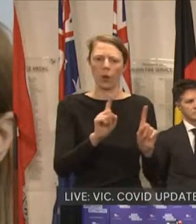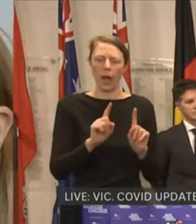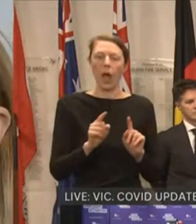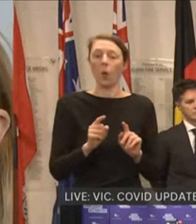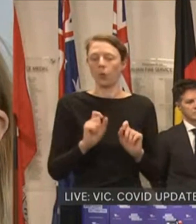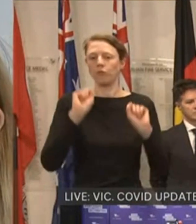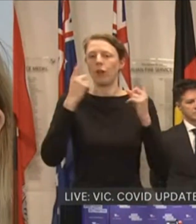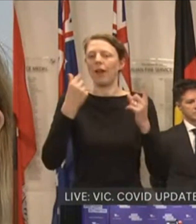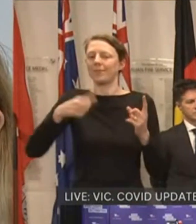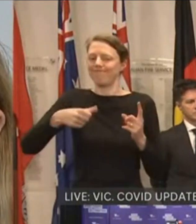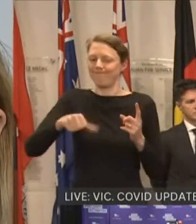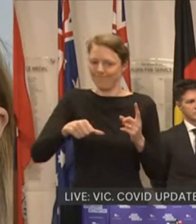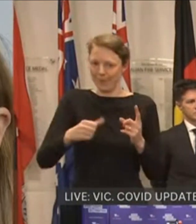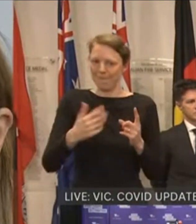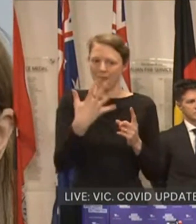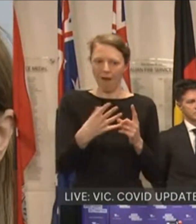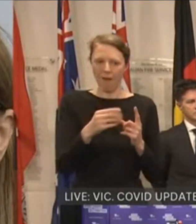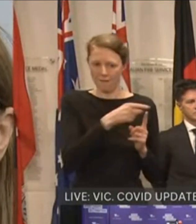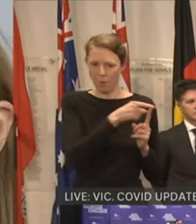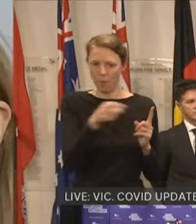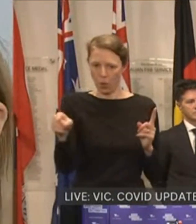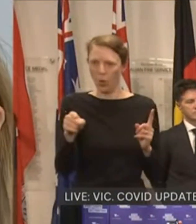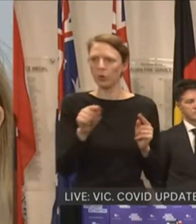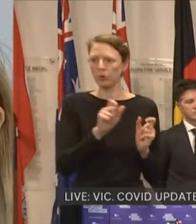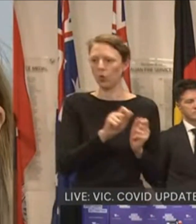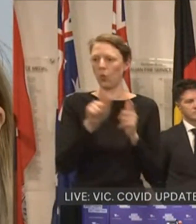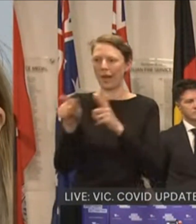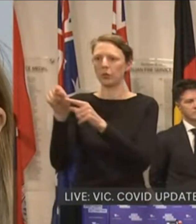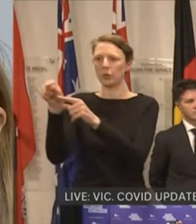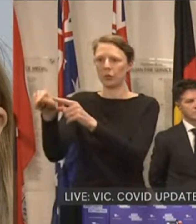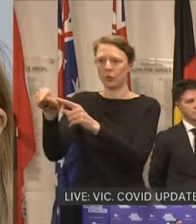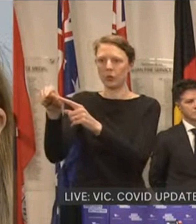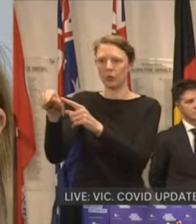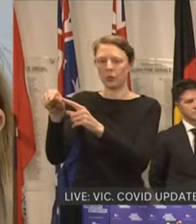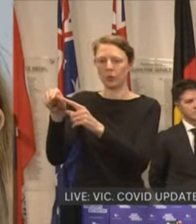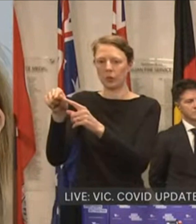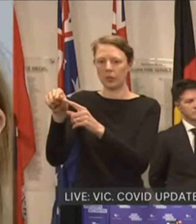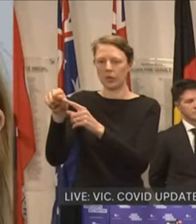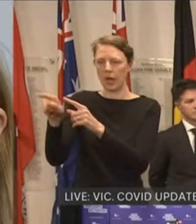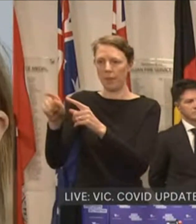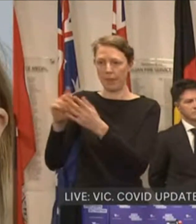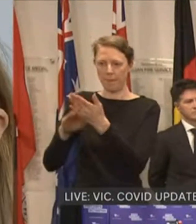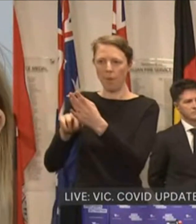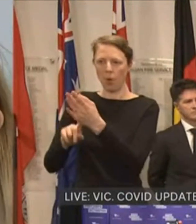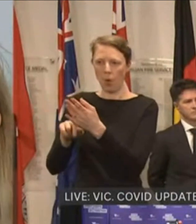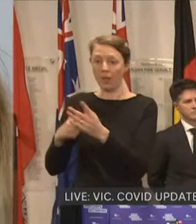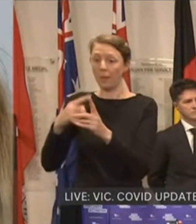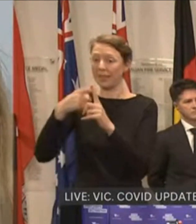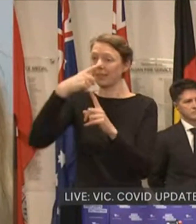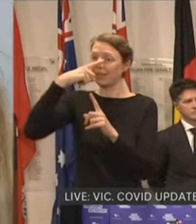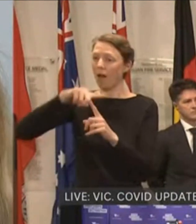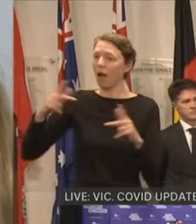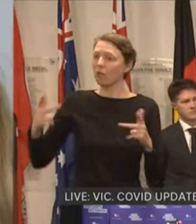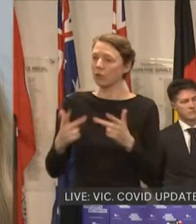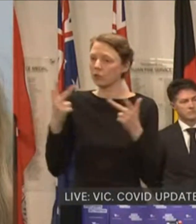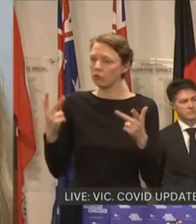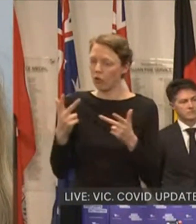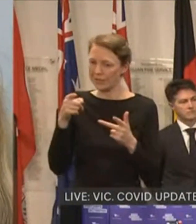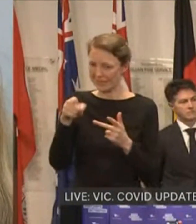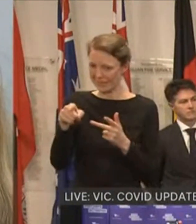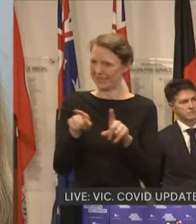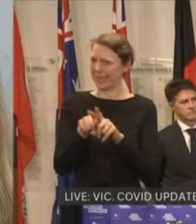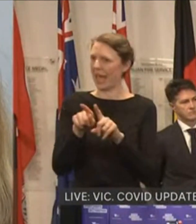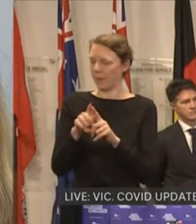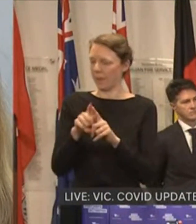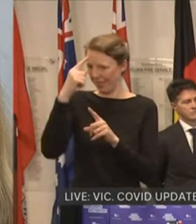infectious person is removed from that premise, those premises are actually been undergoing more vigilance from health authorities than any other business.